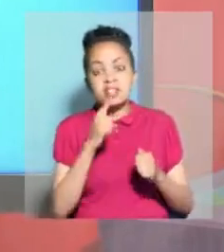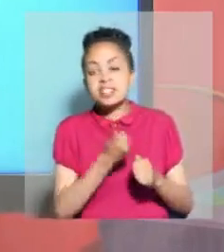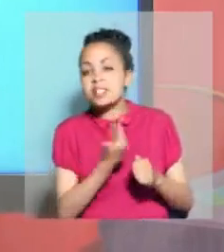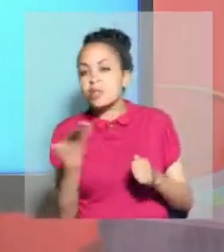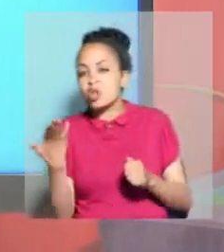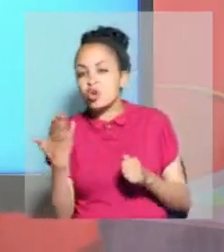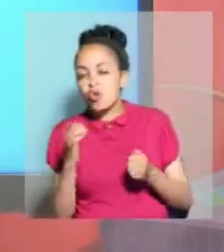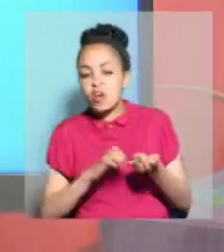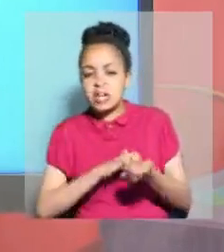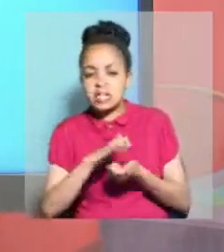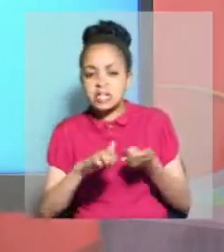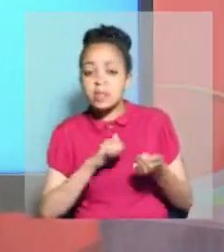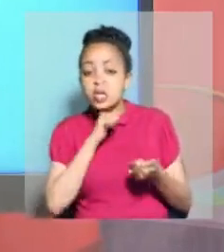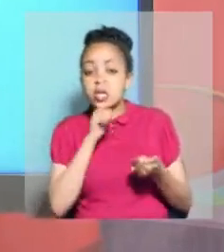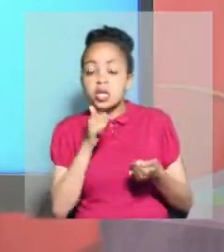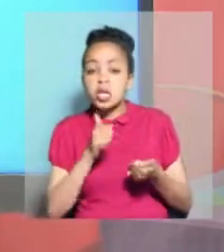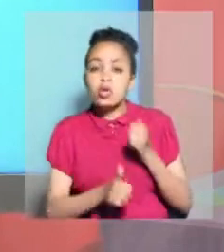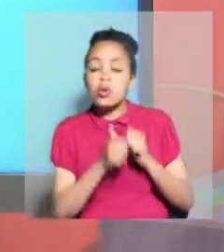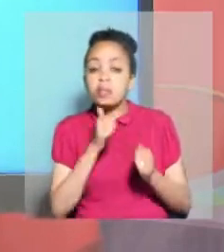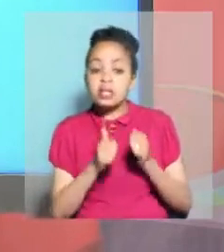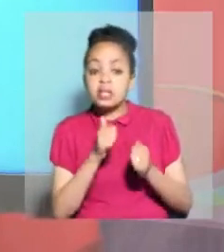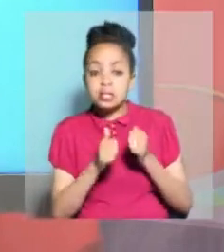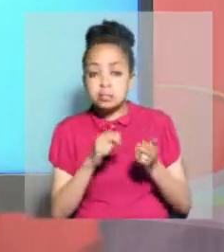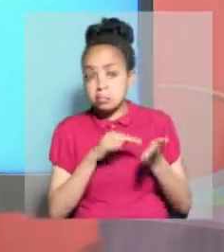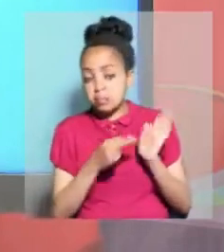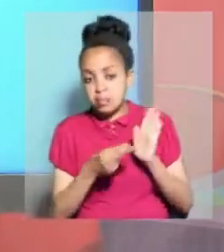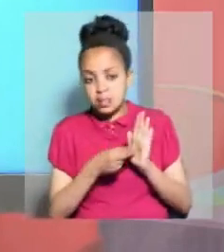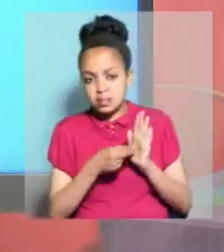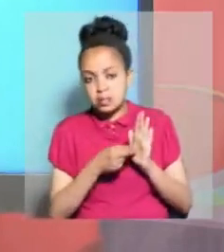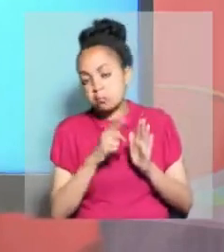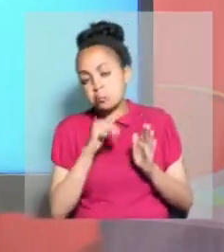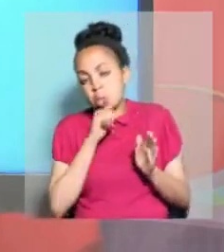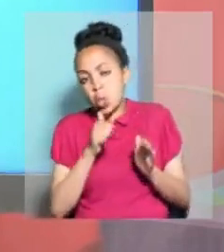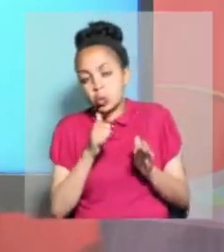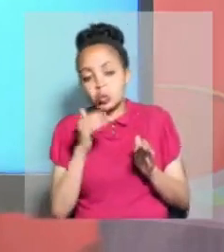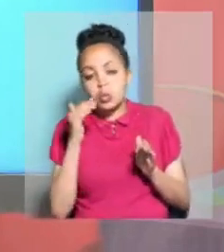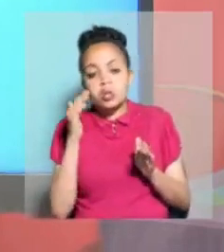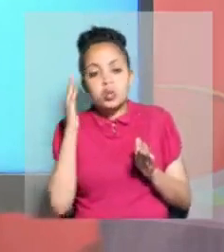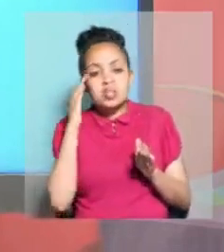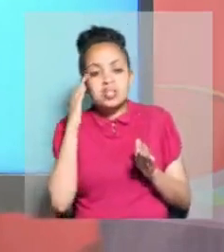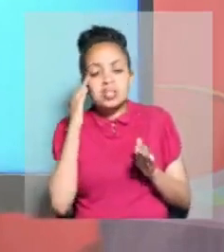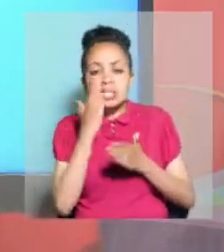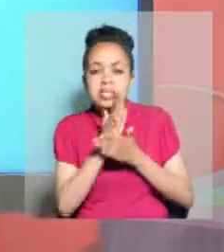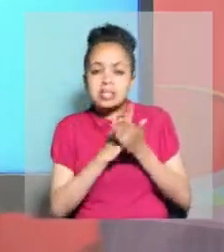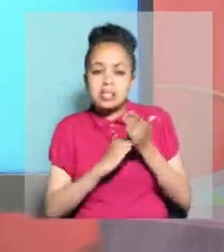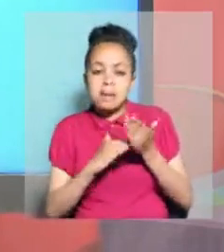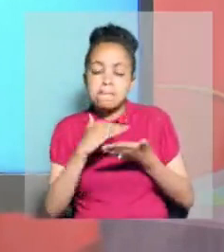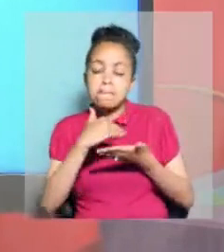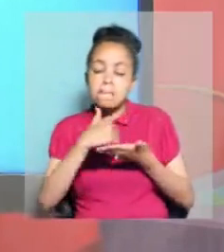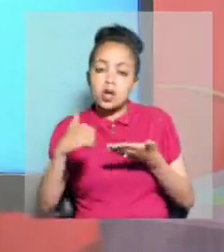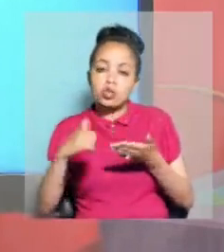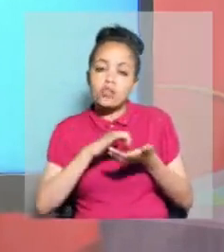enzyme. Whereas non-competitive reversible inhibitor to means it doesn't concern to that of some part of an